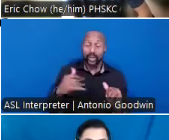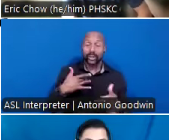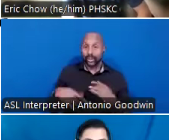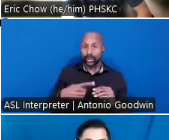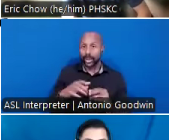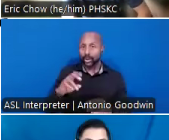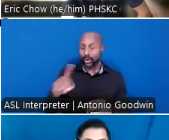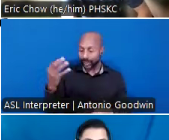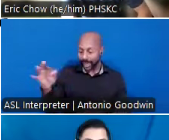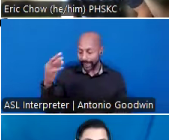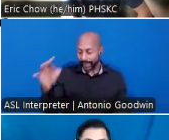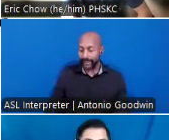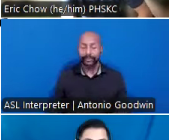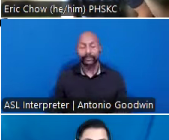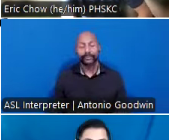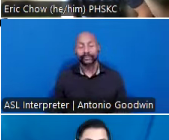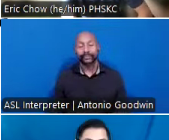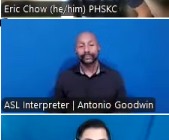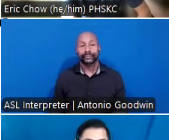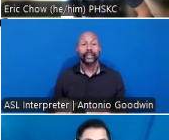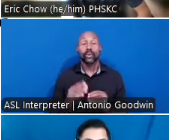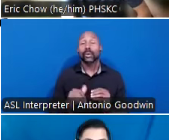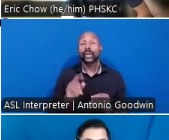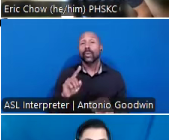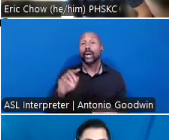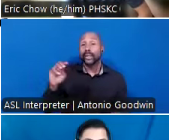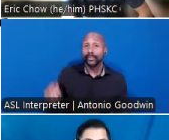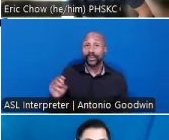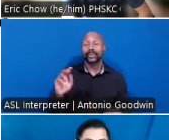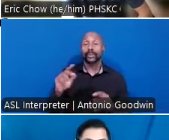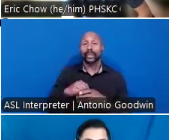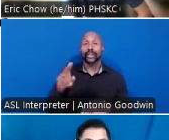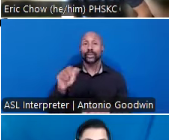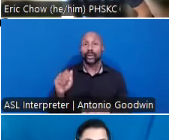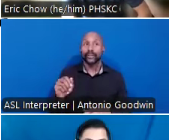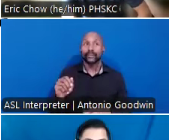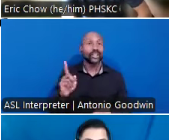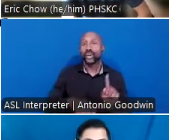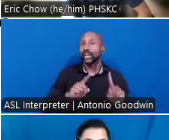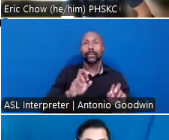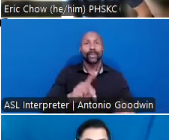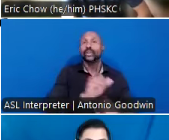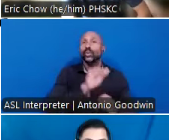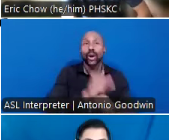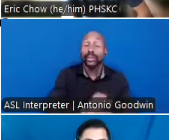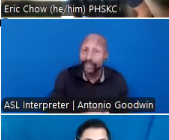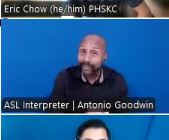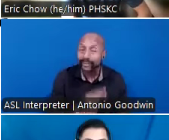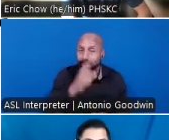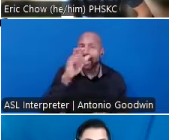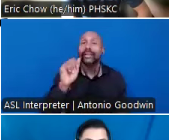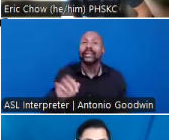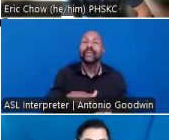More than 1 million people in the US have been put out of the labor force, haven't been able to go to work because of long